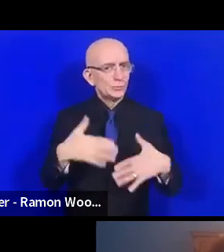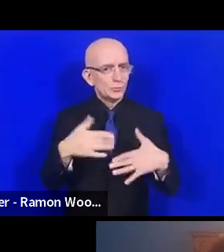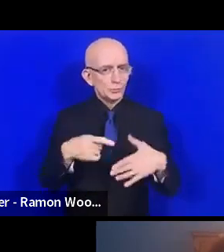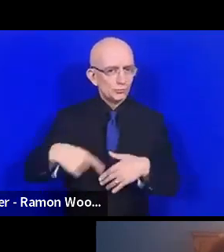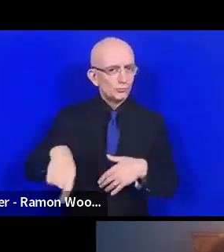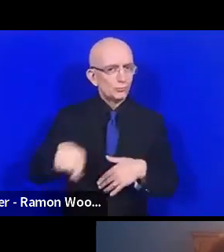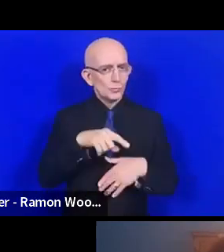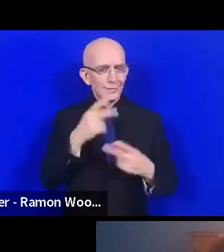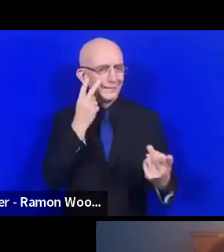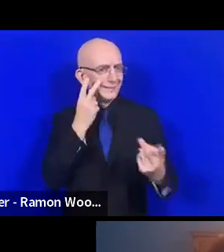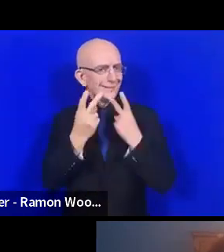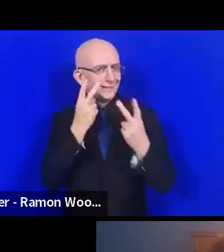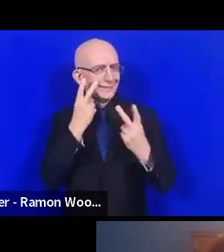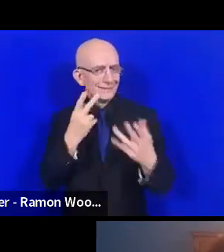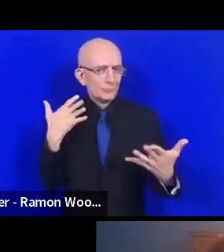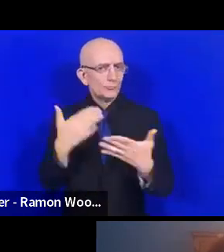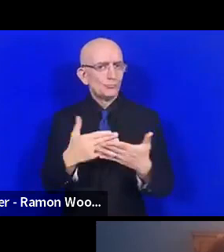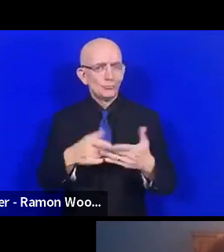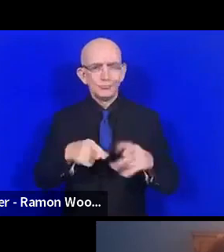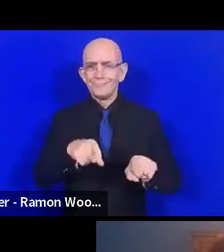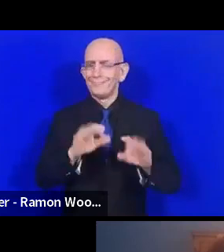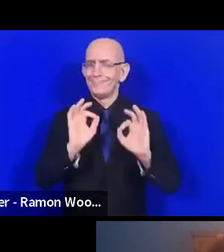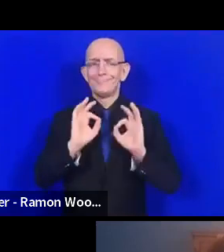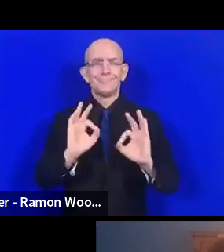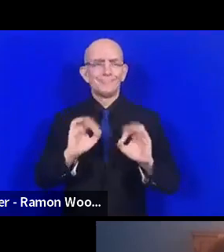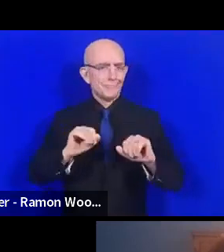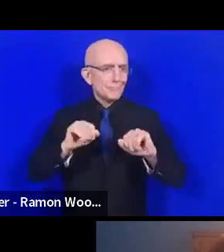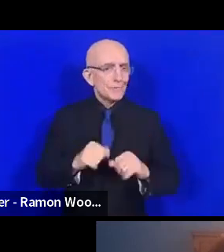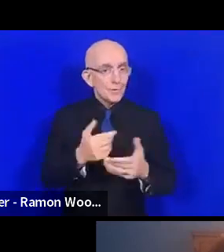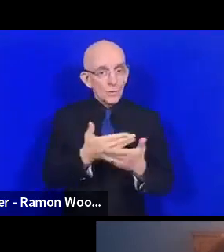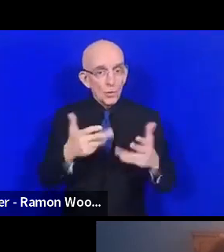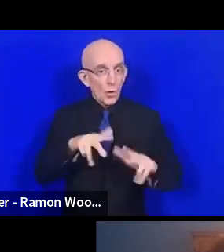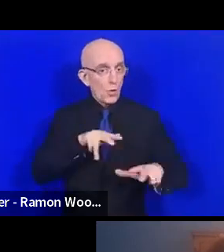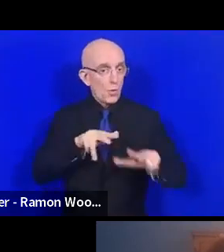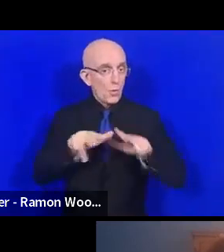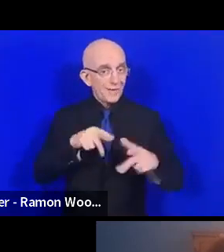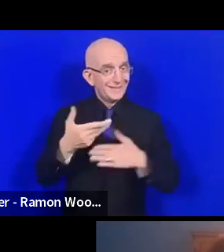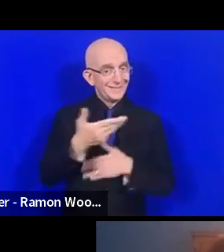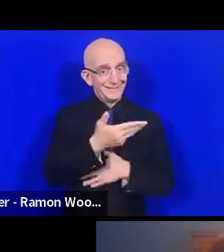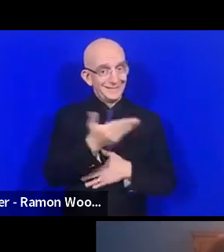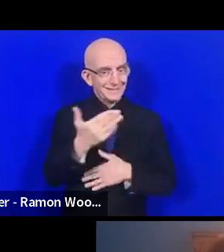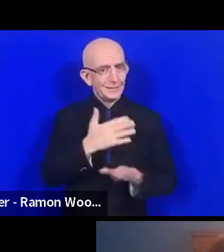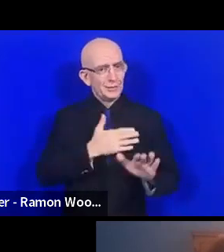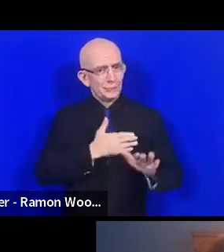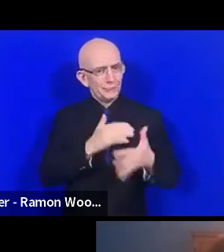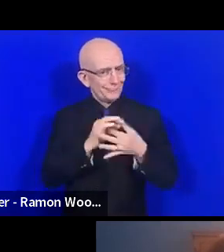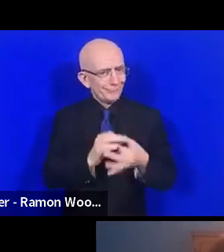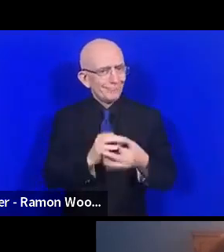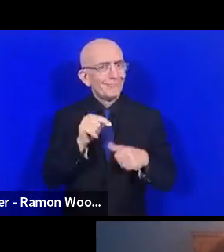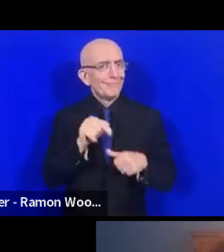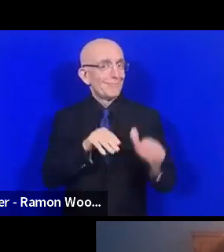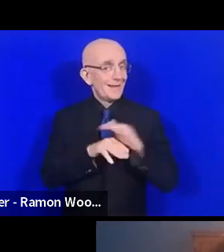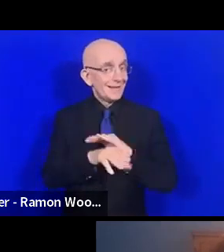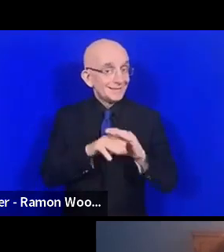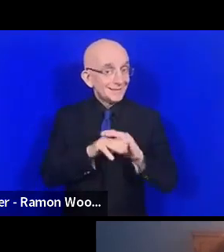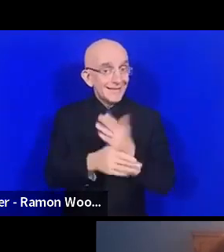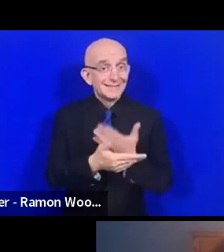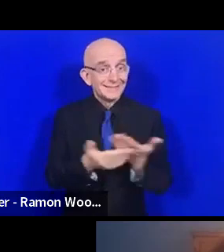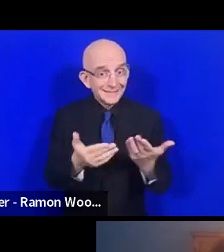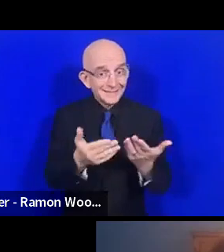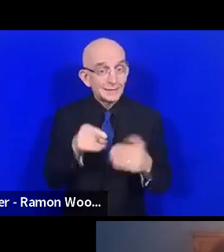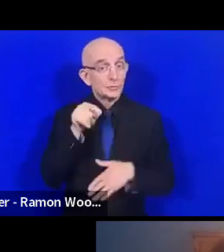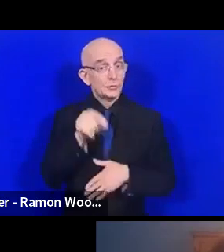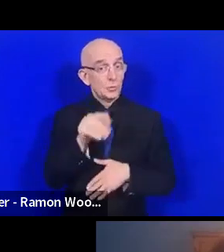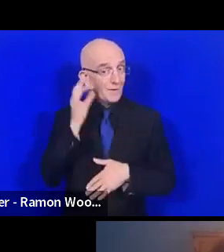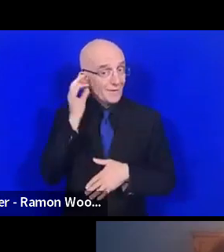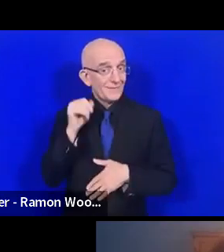spaces and decision-making spaces can be accessible and inclusive to all disabled people. While